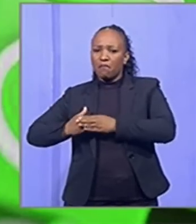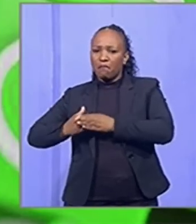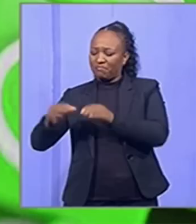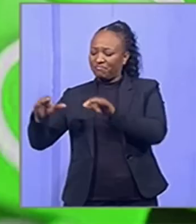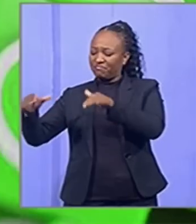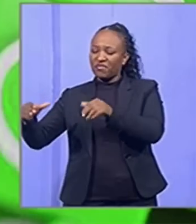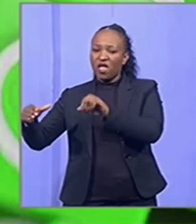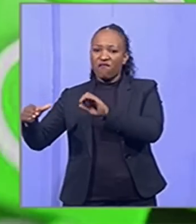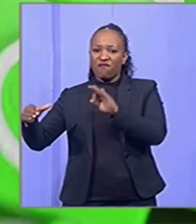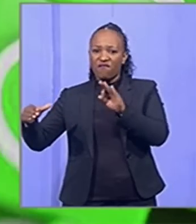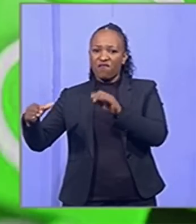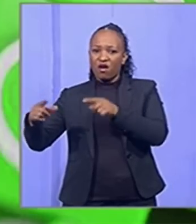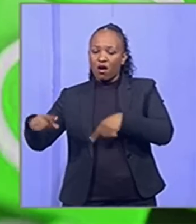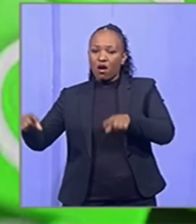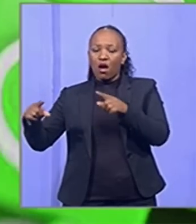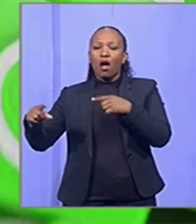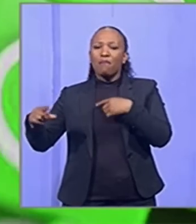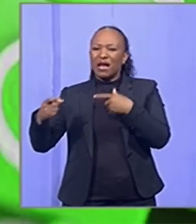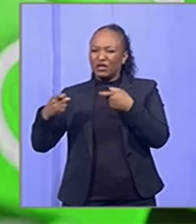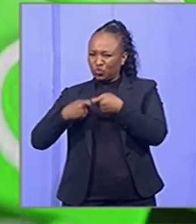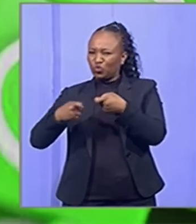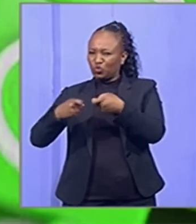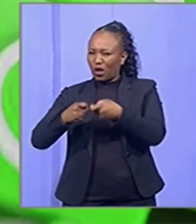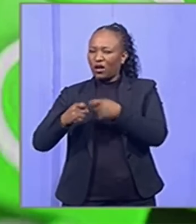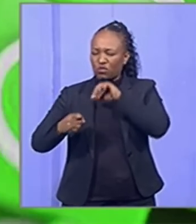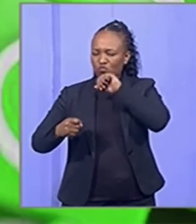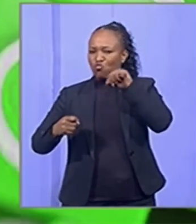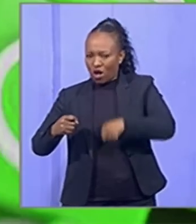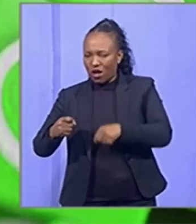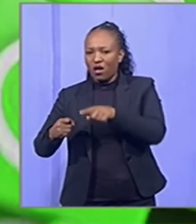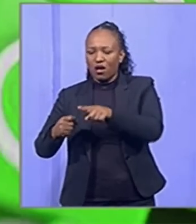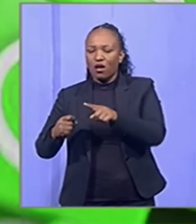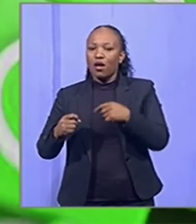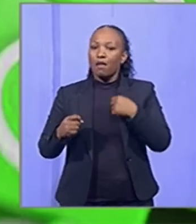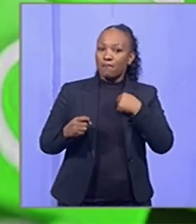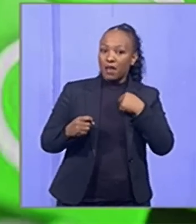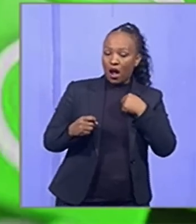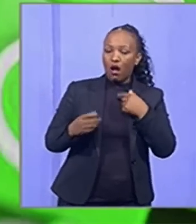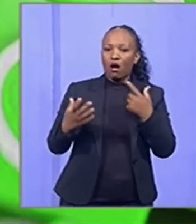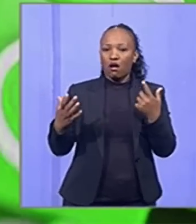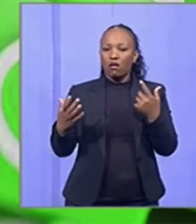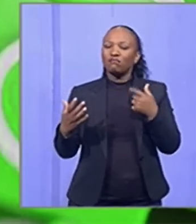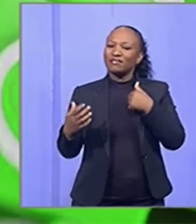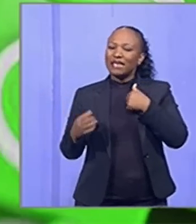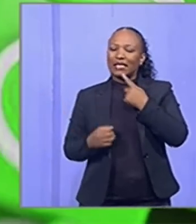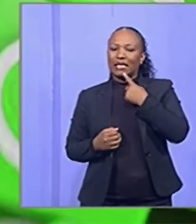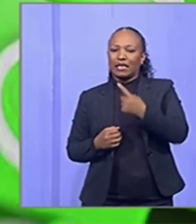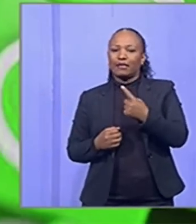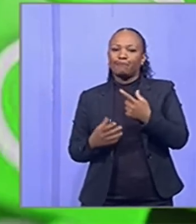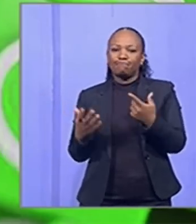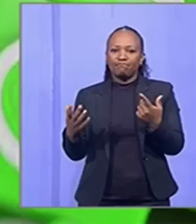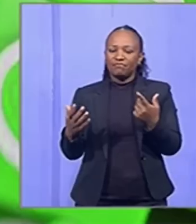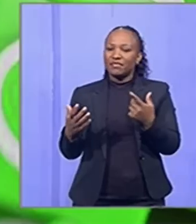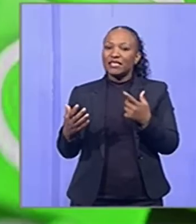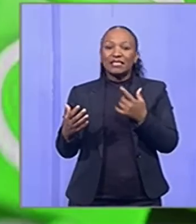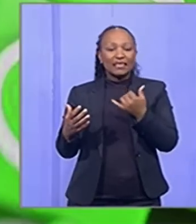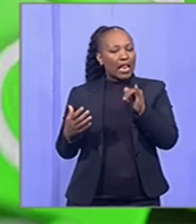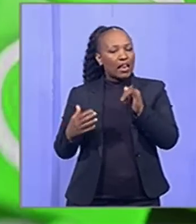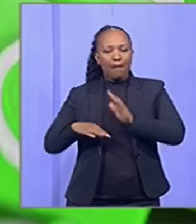EFF ke bontwa dumela magana go bušwa empa nna ka wa go ja bogobe kere tše e sa le